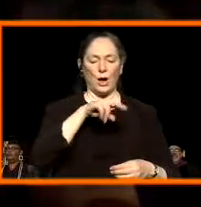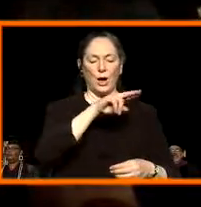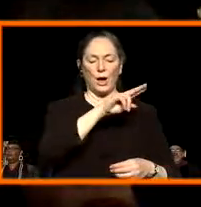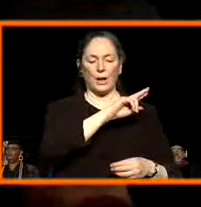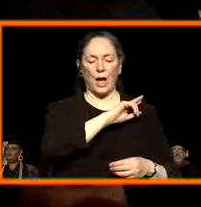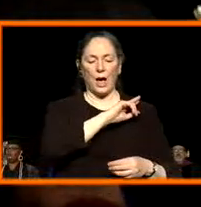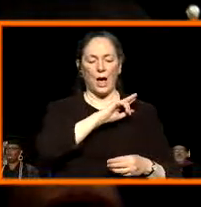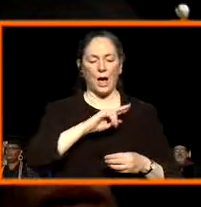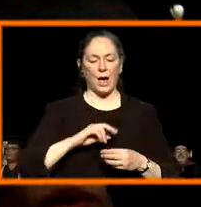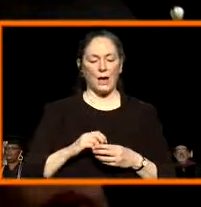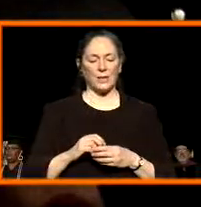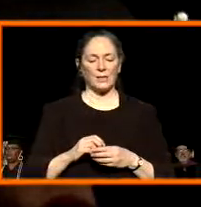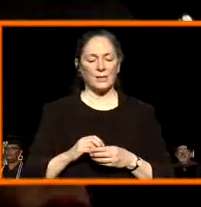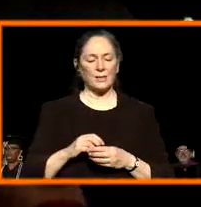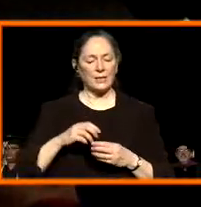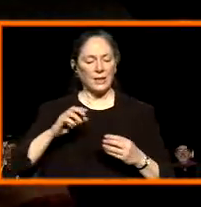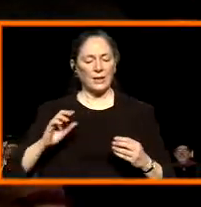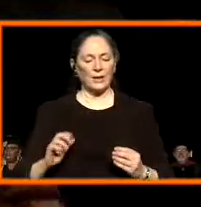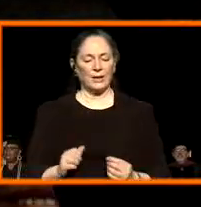brought